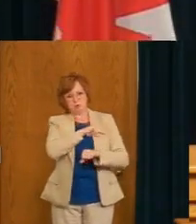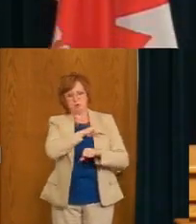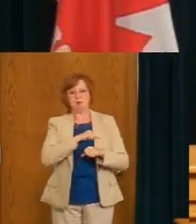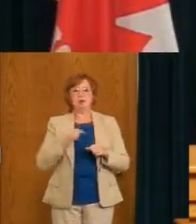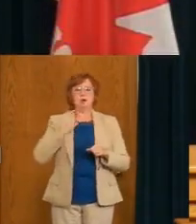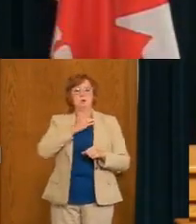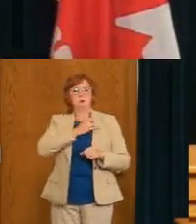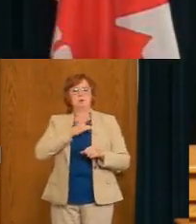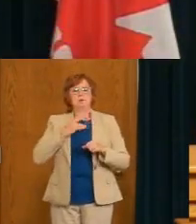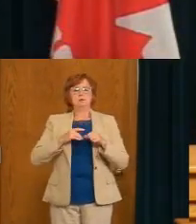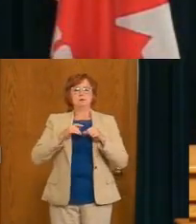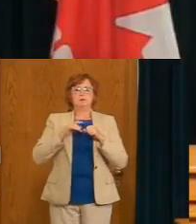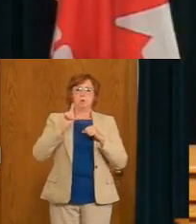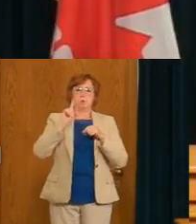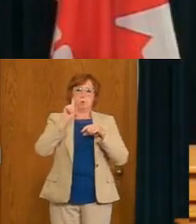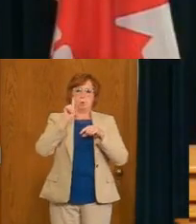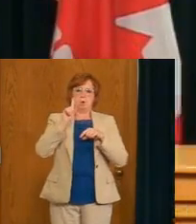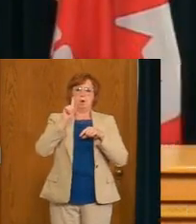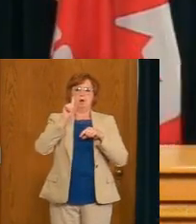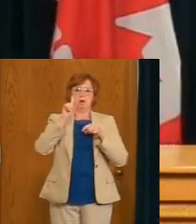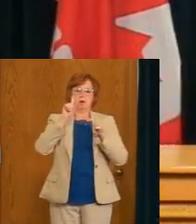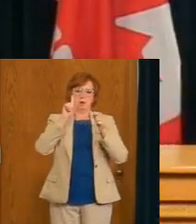million vaccine shots have now been administered.